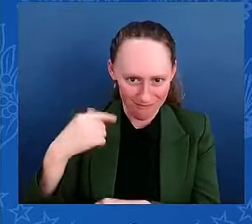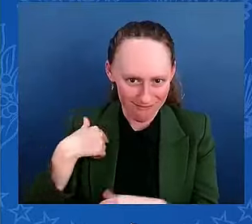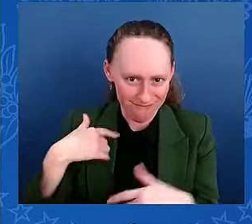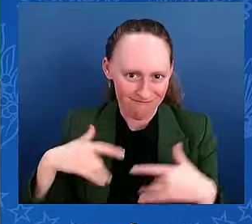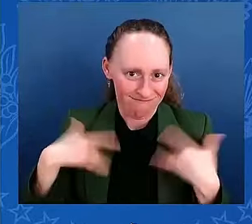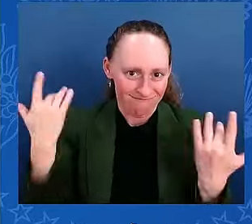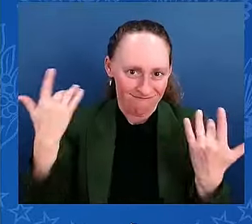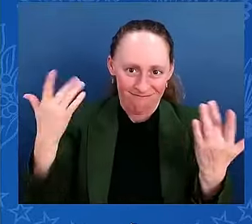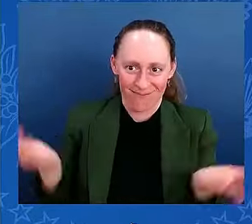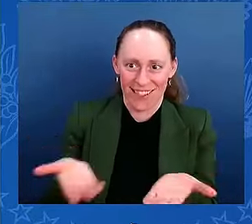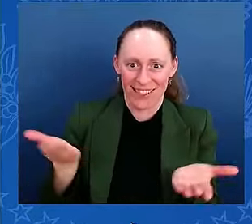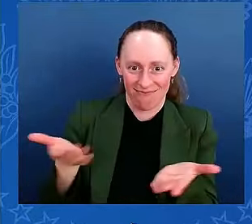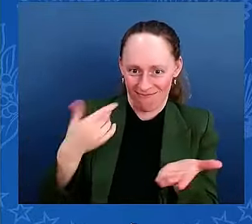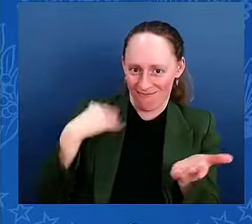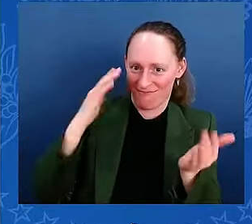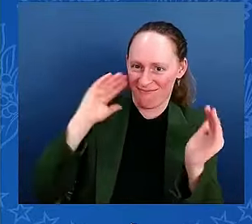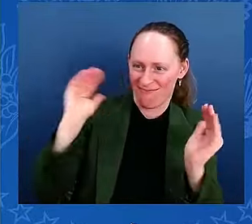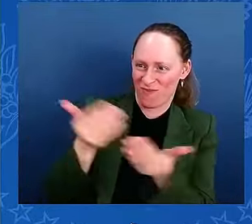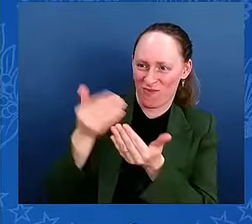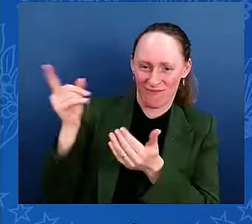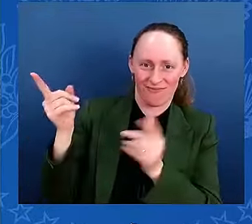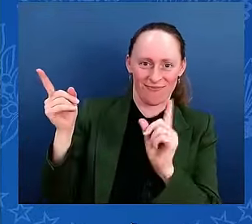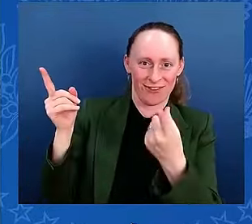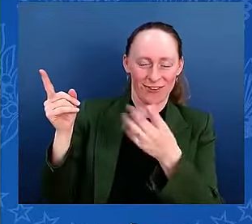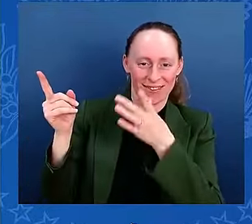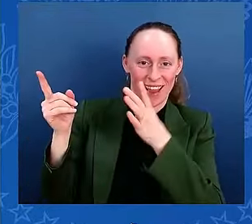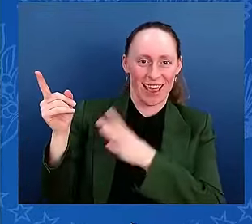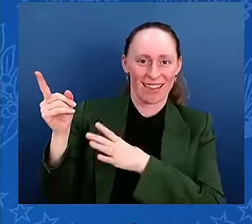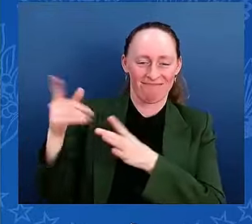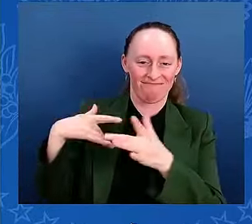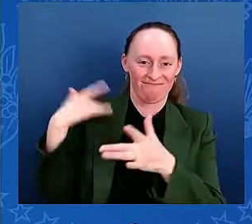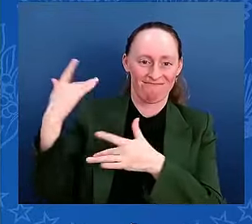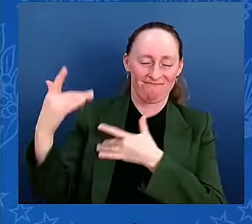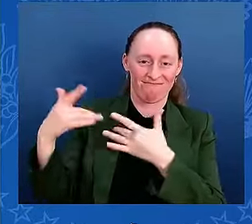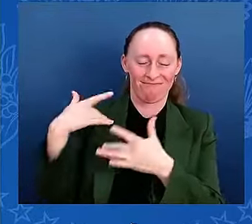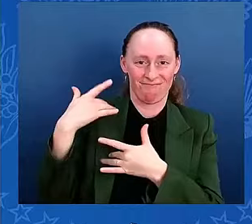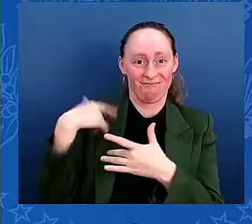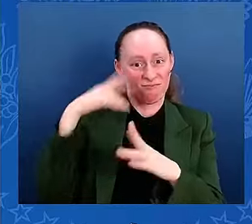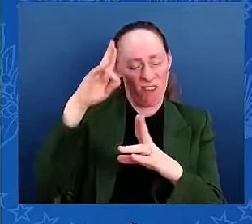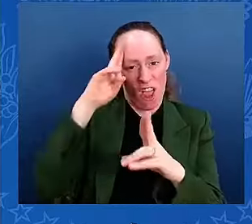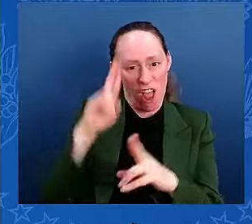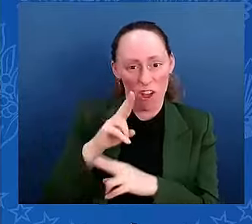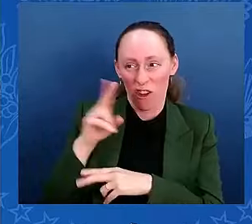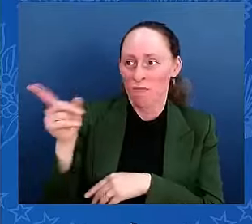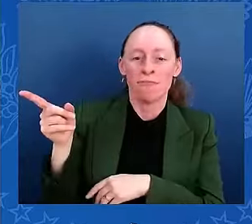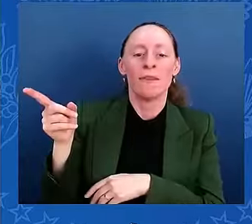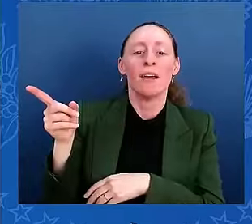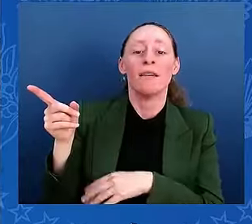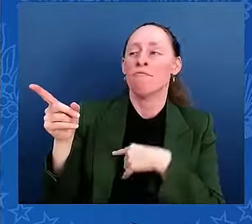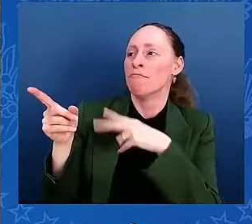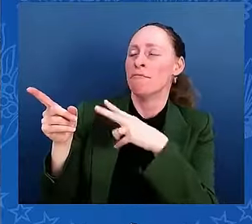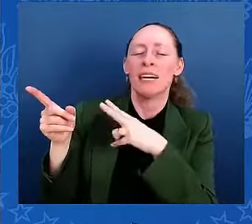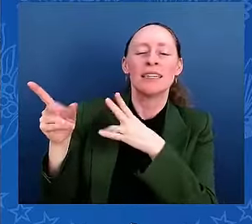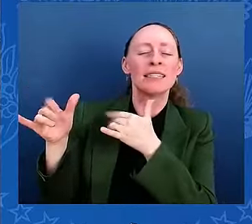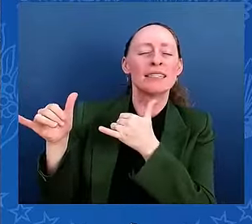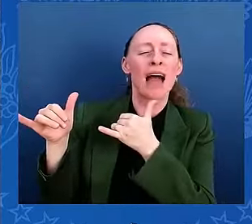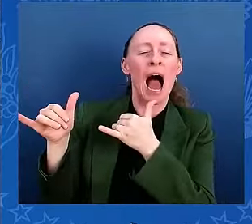particular privilege for me because she, like me, is so proud of her Italian heritage.